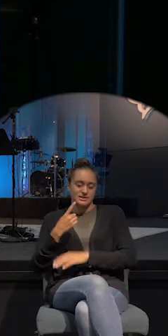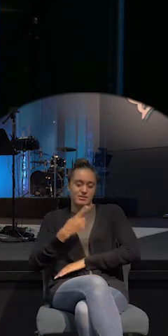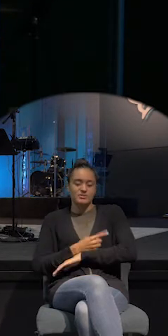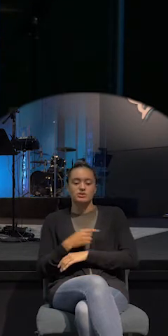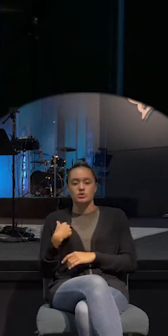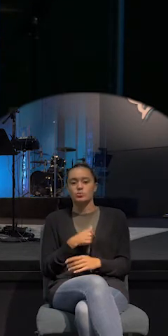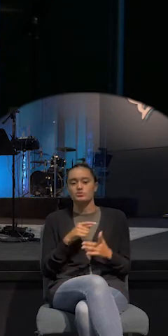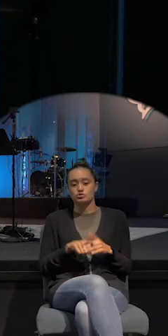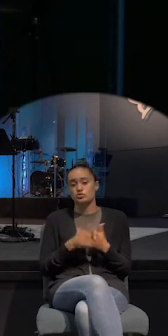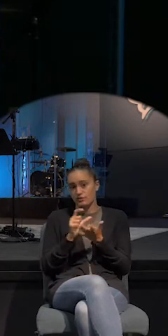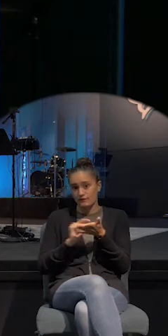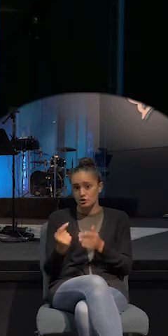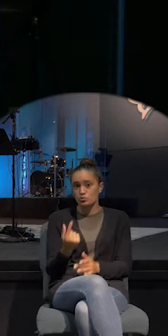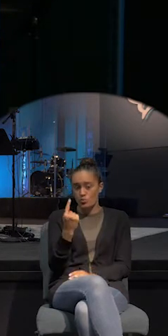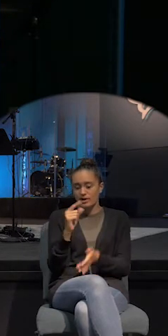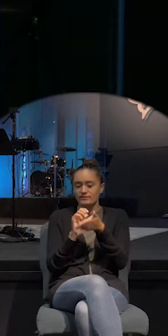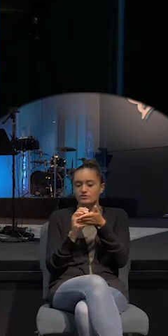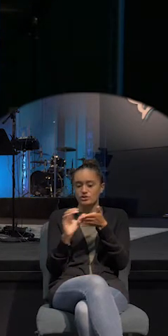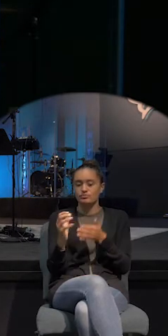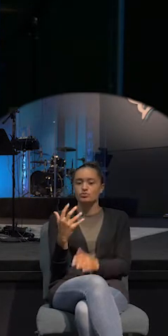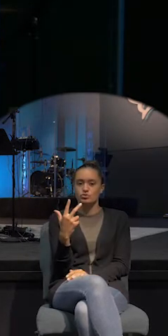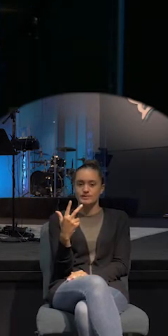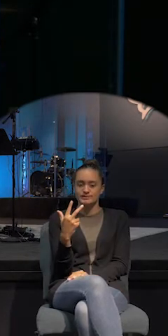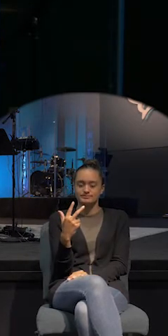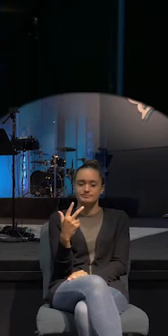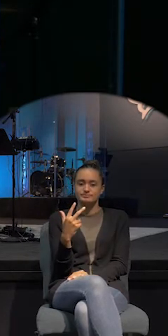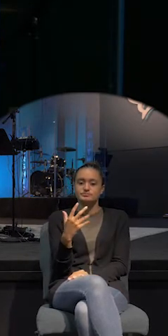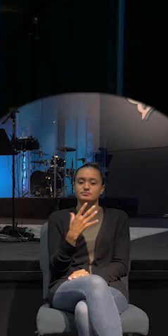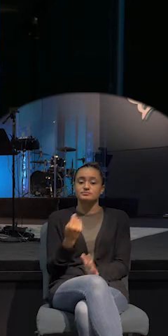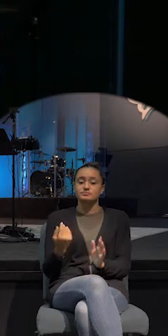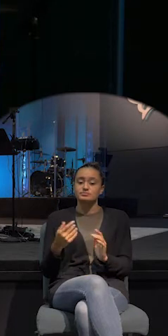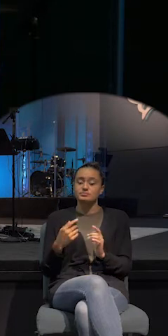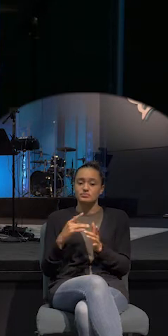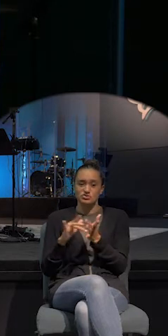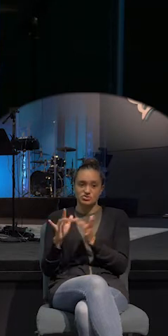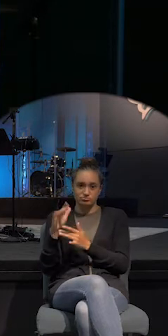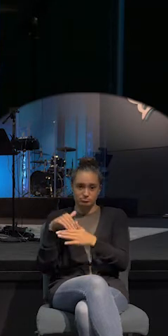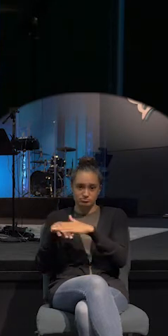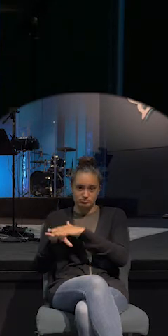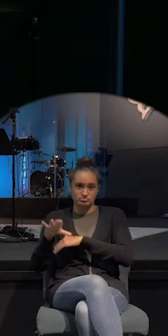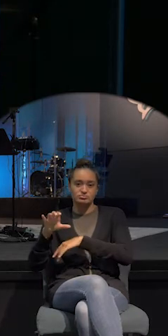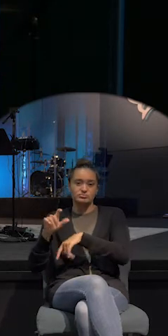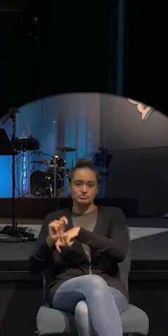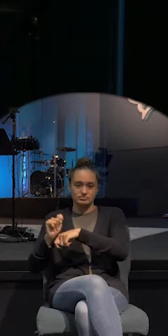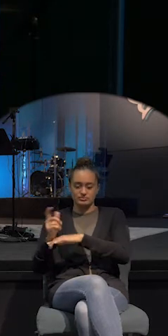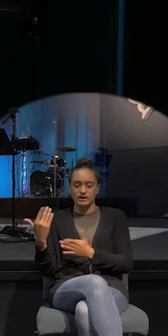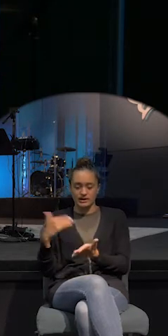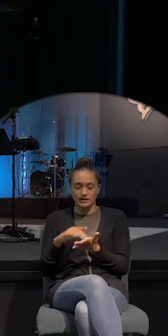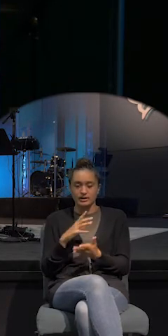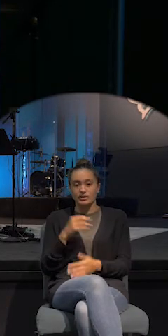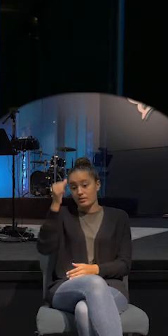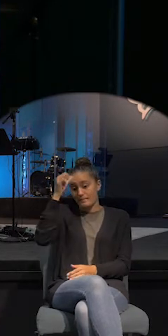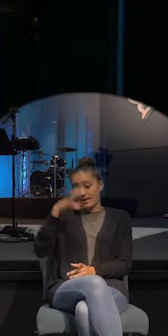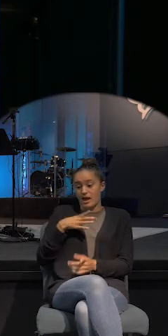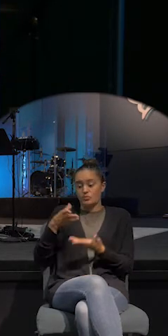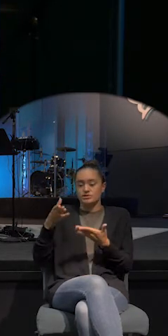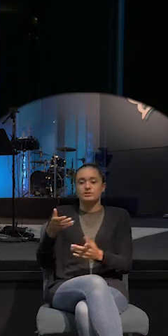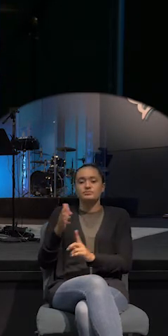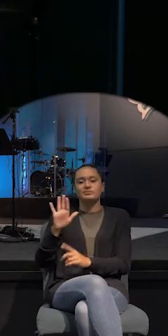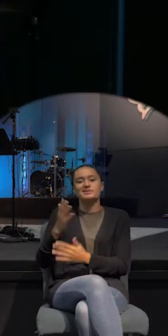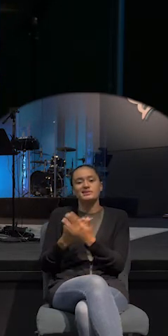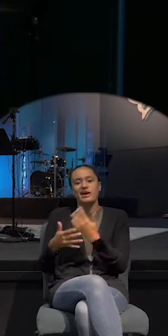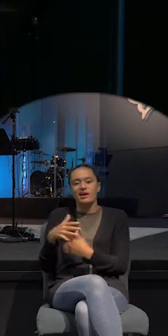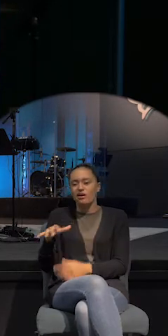verse 1 of chapter 3, "And he entered the synagogue again. And man was there who had a withered